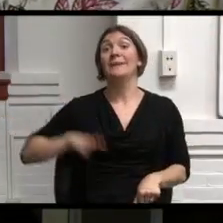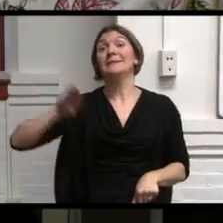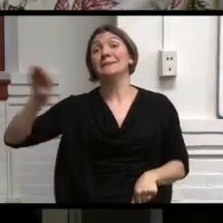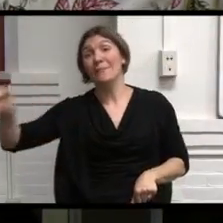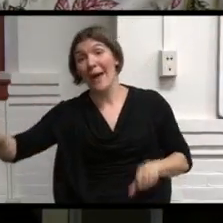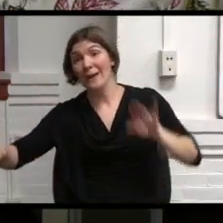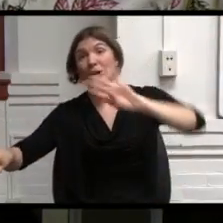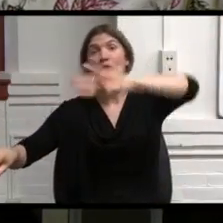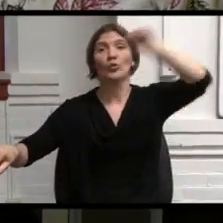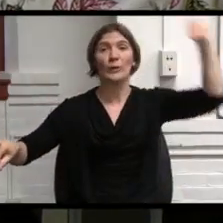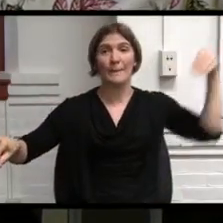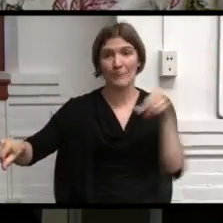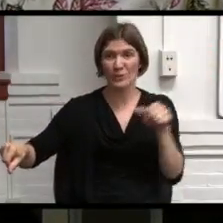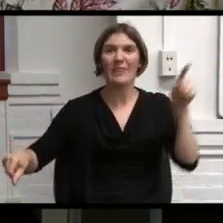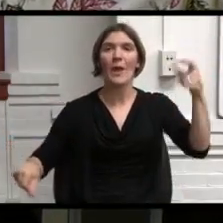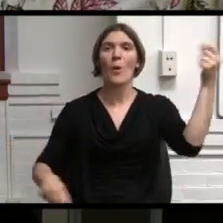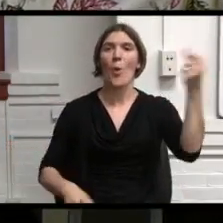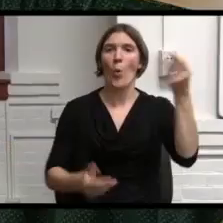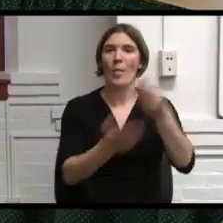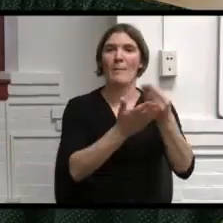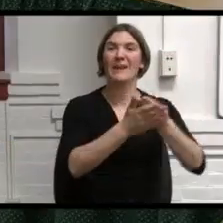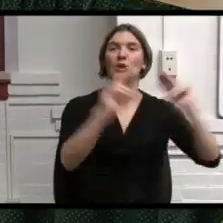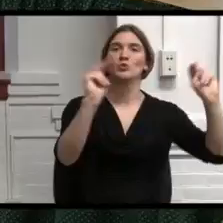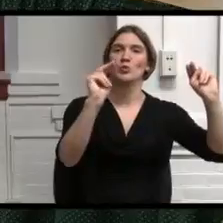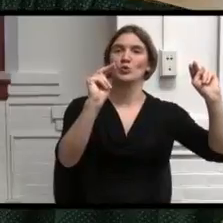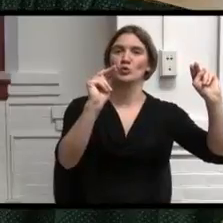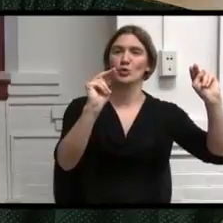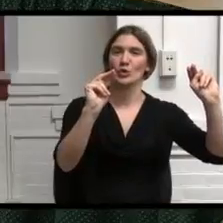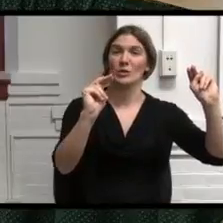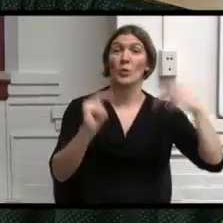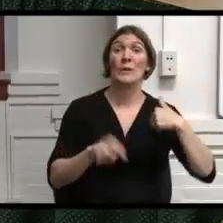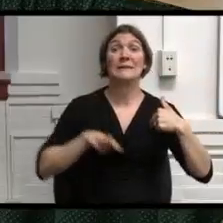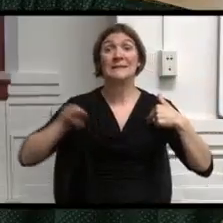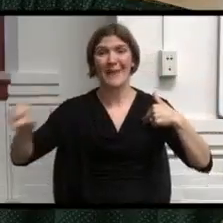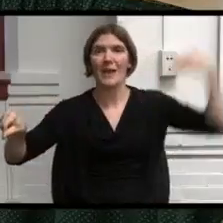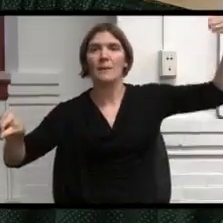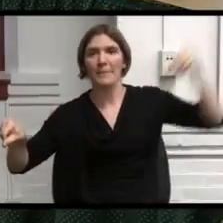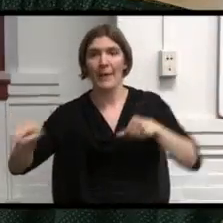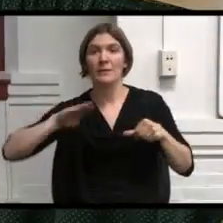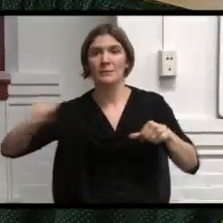dispersing agent So for they the hold the bond bank. money until we spend it. That's right.